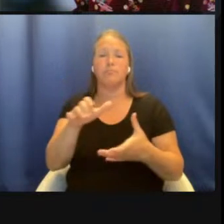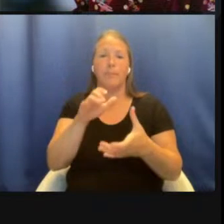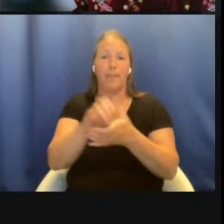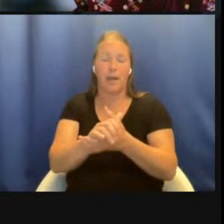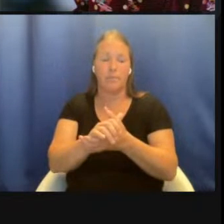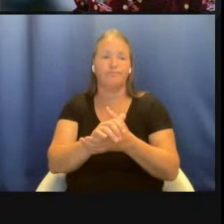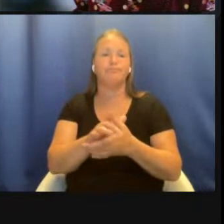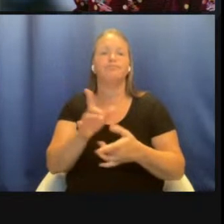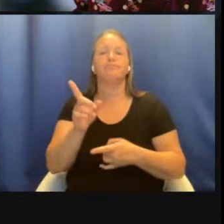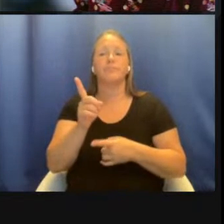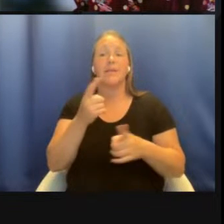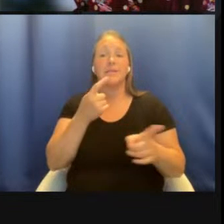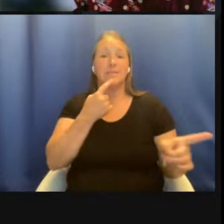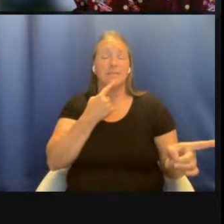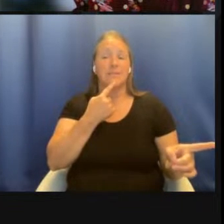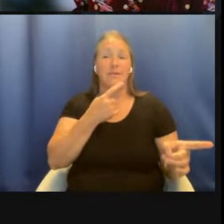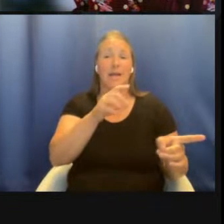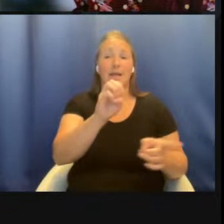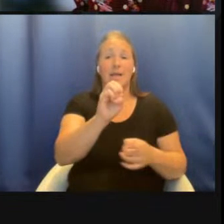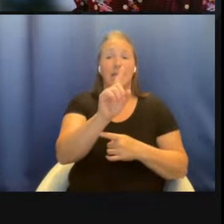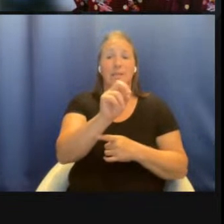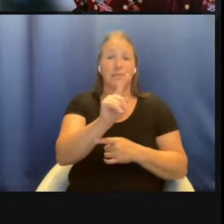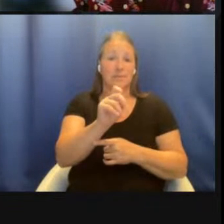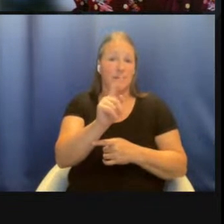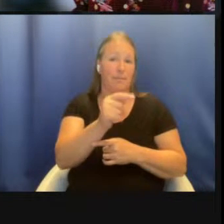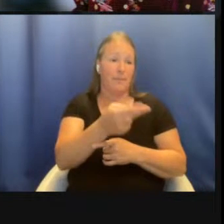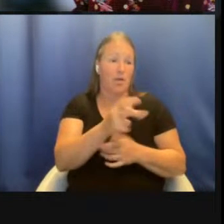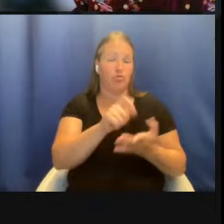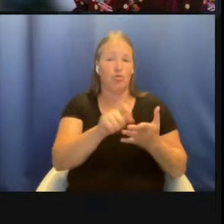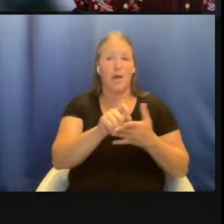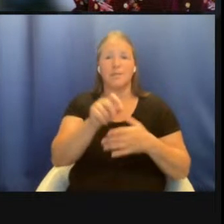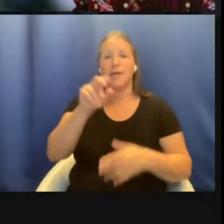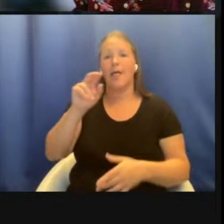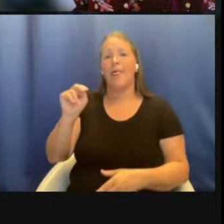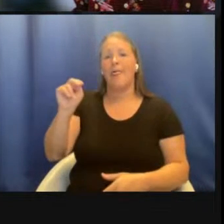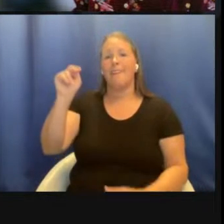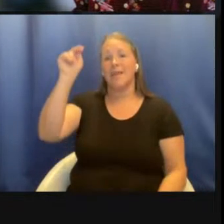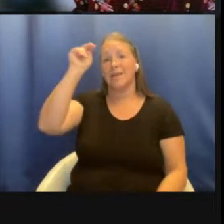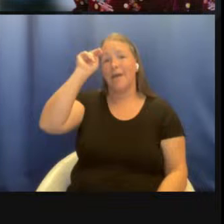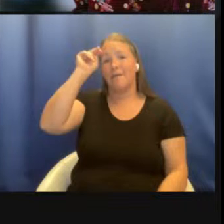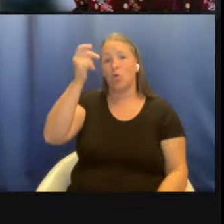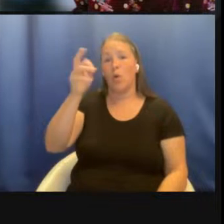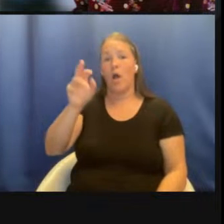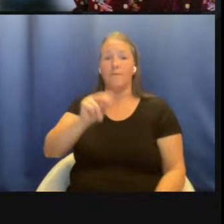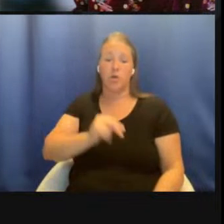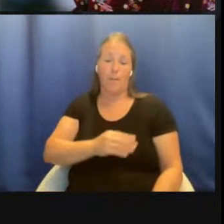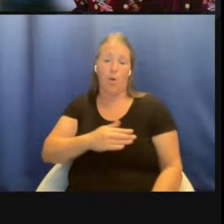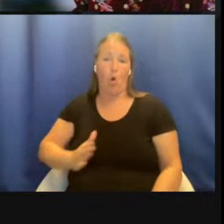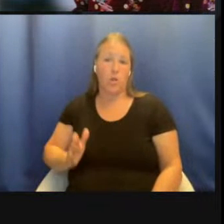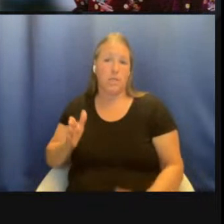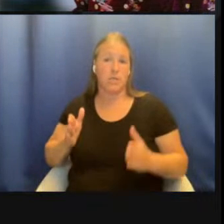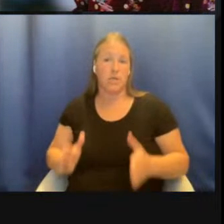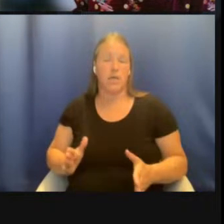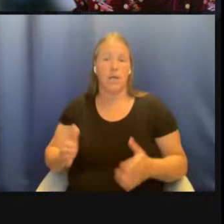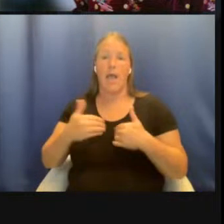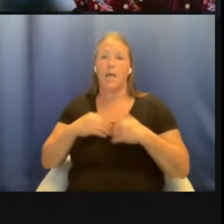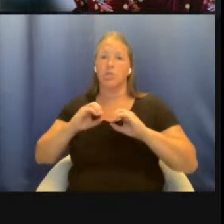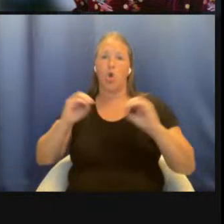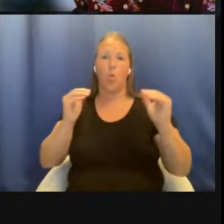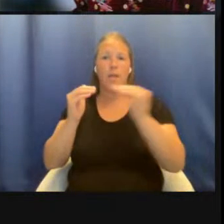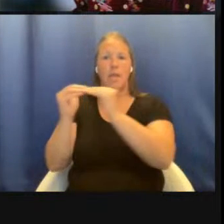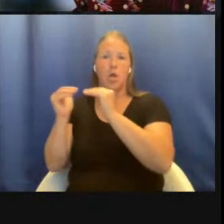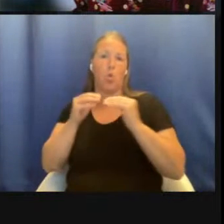Napoleon has no equal in America. I have told you and my son so often of my intention